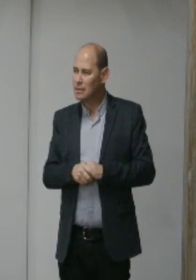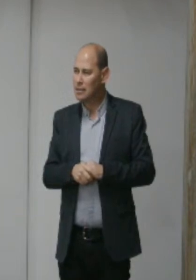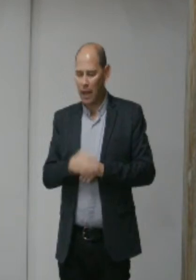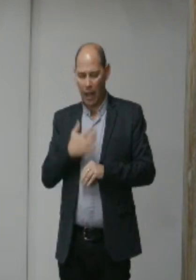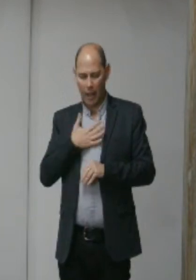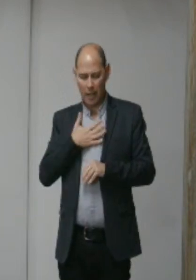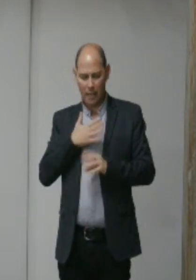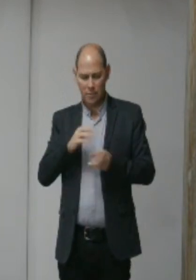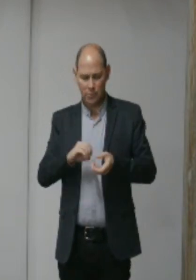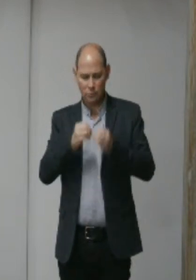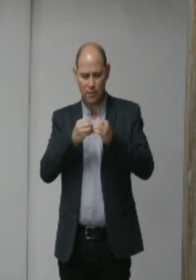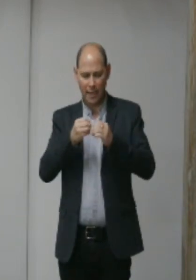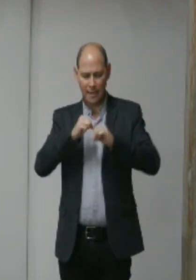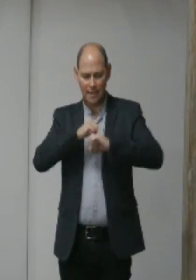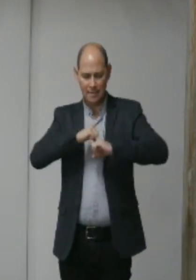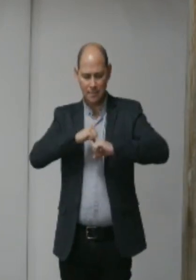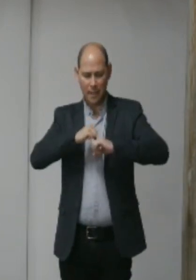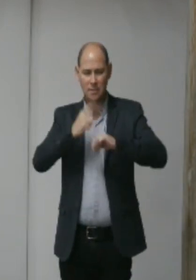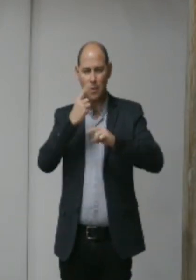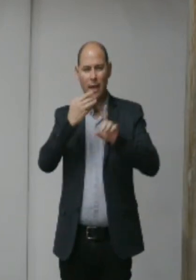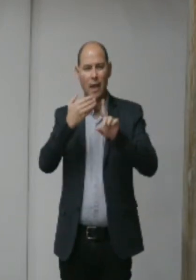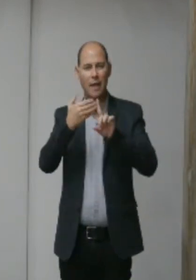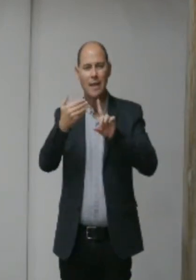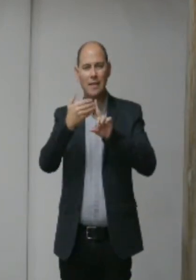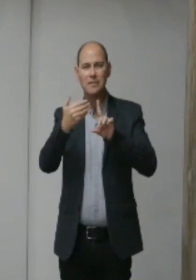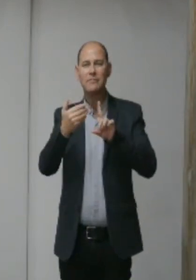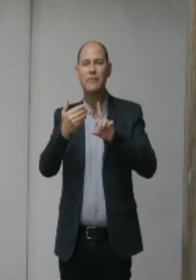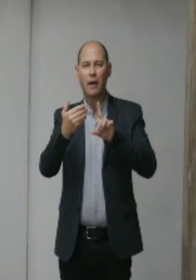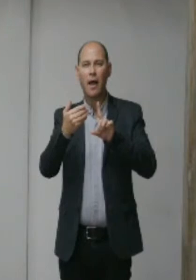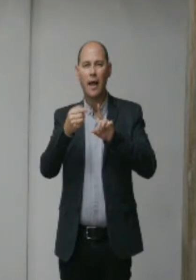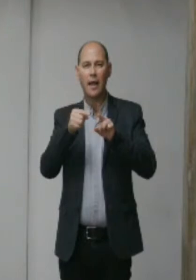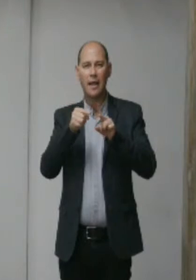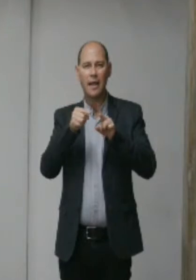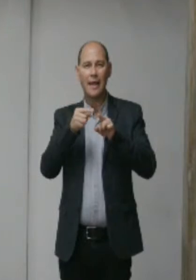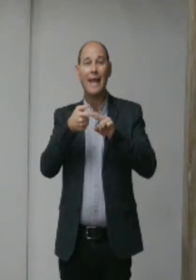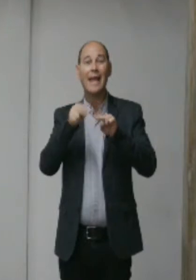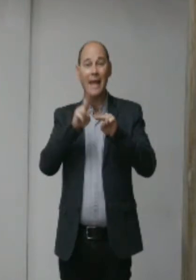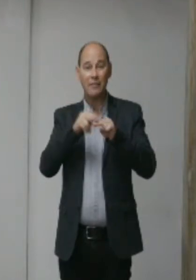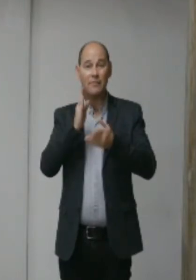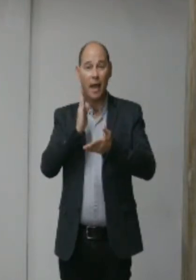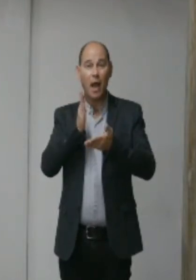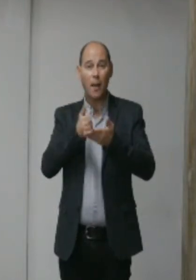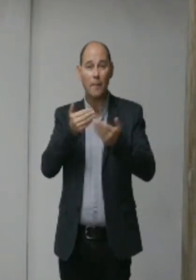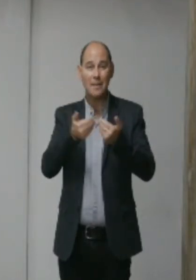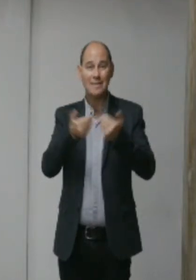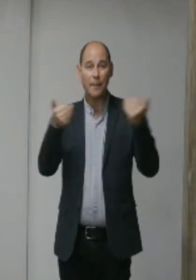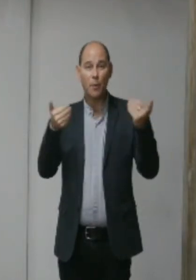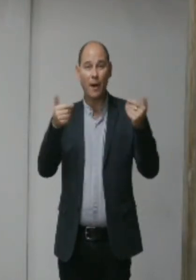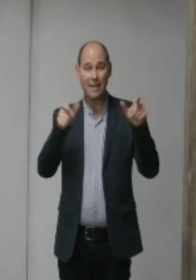can identify that that thing actually does deliberately separate people.